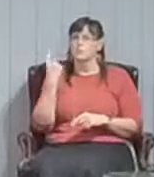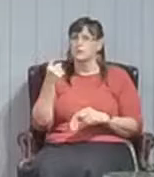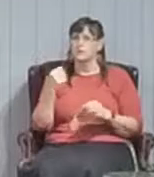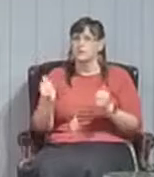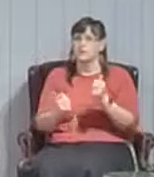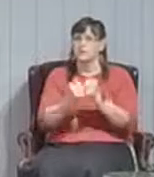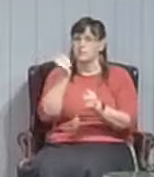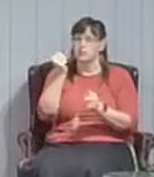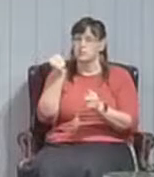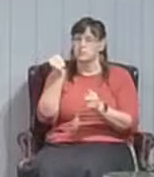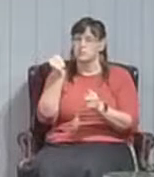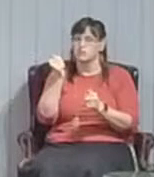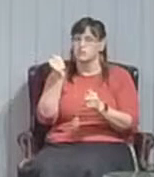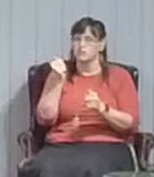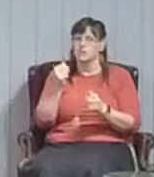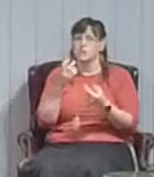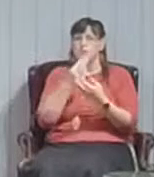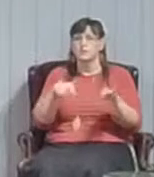important things